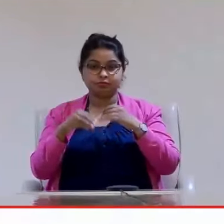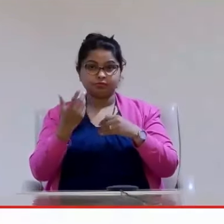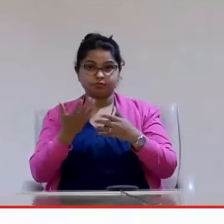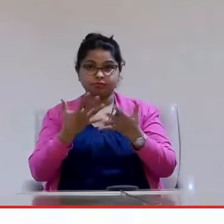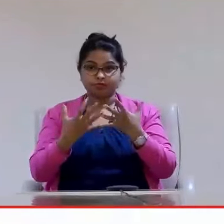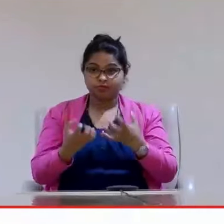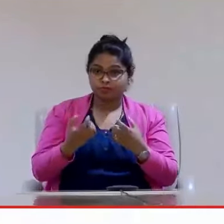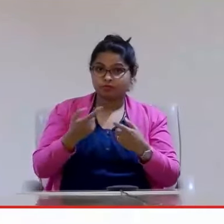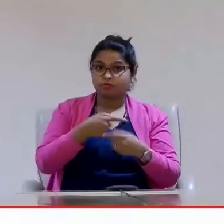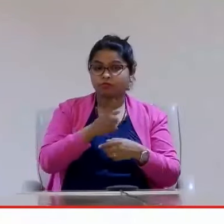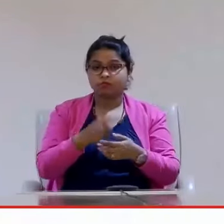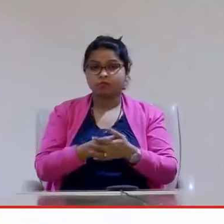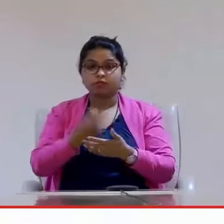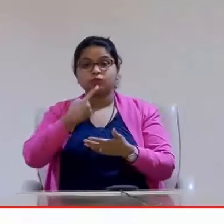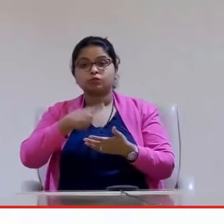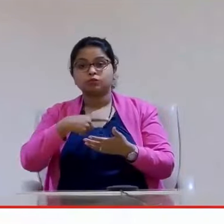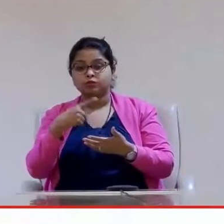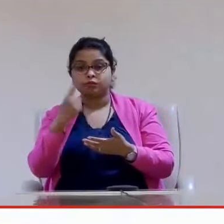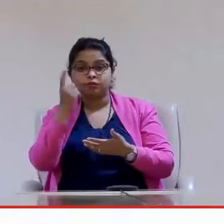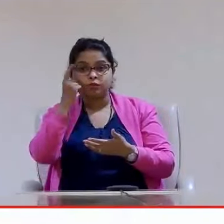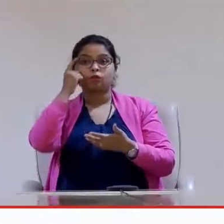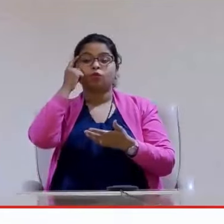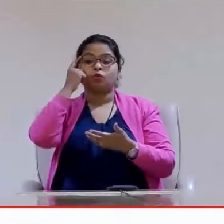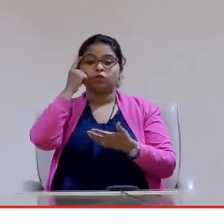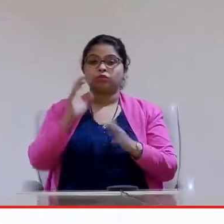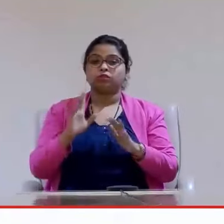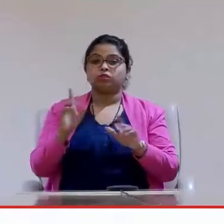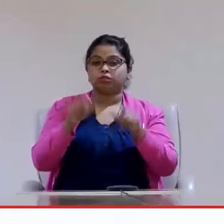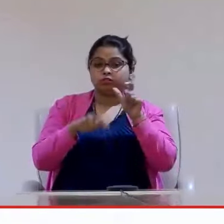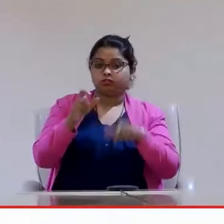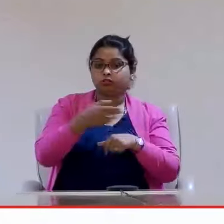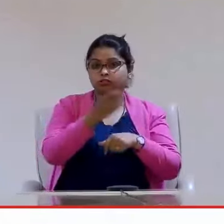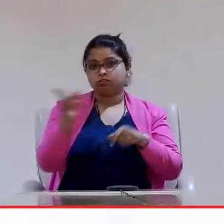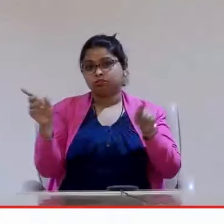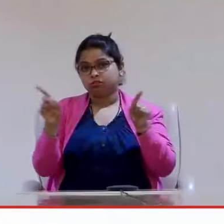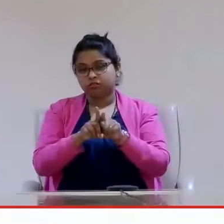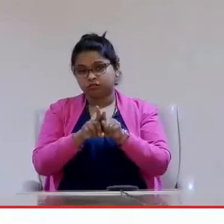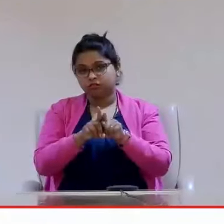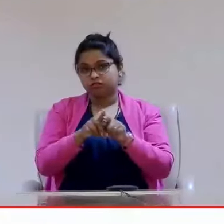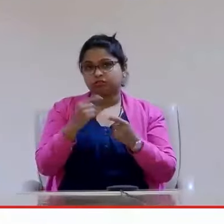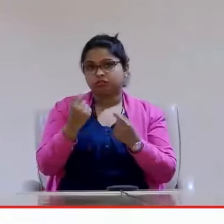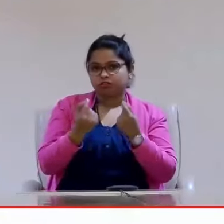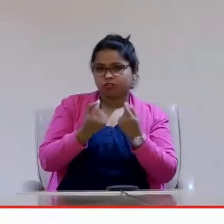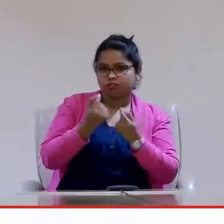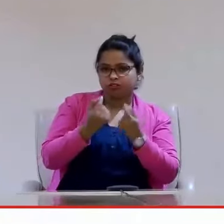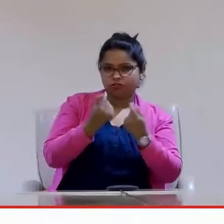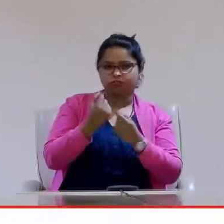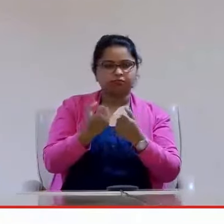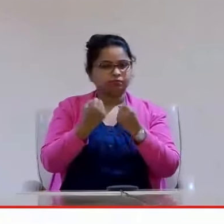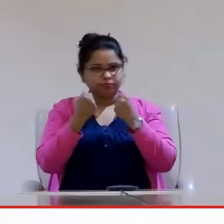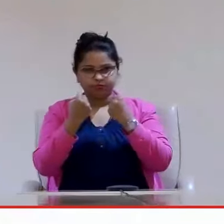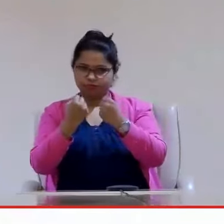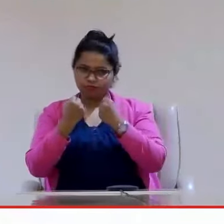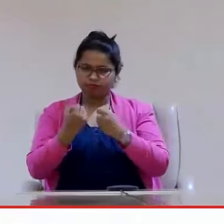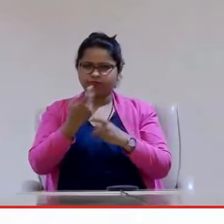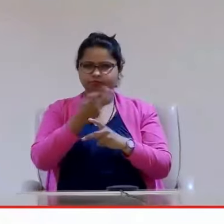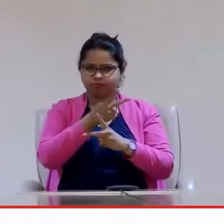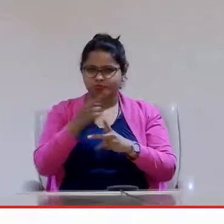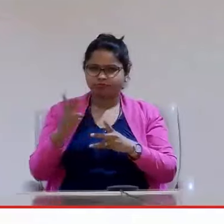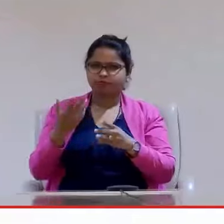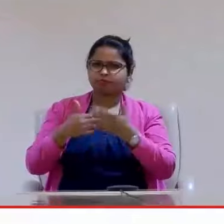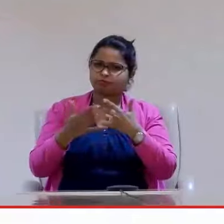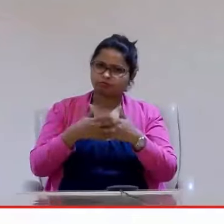requirement. But I realized that everybody has the same issues. Everybody has the same challenges. Maybe the way